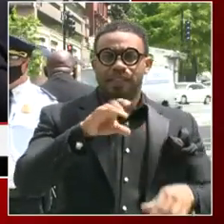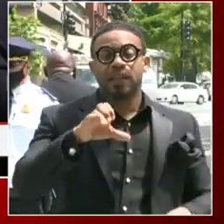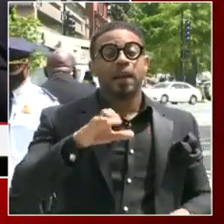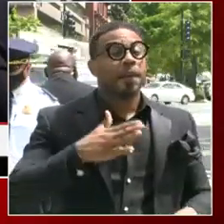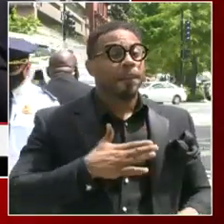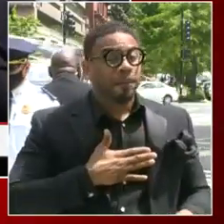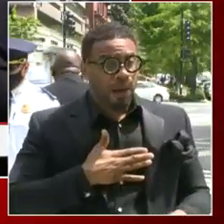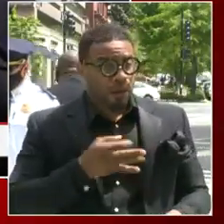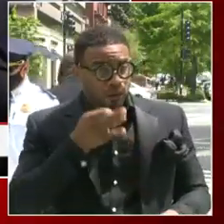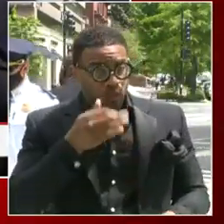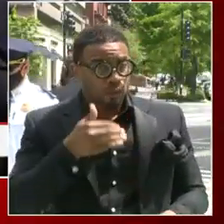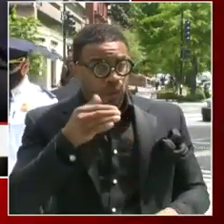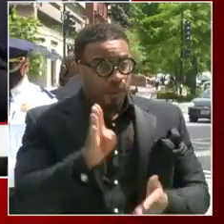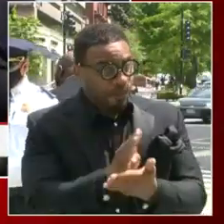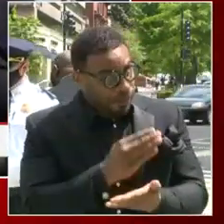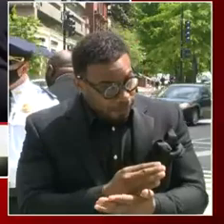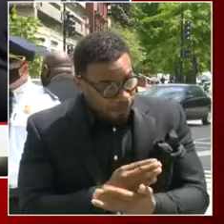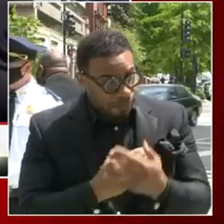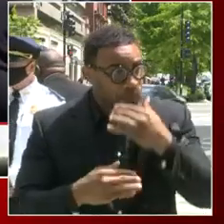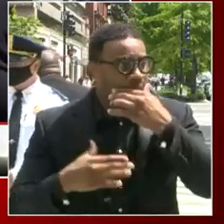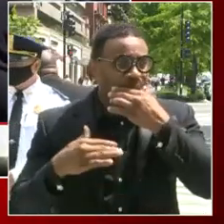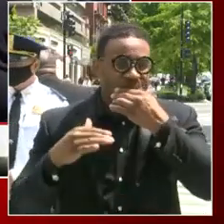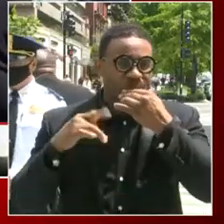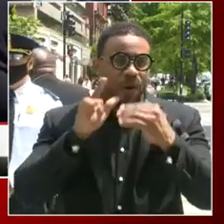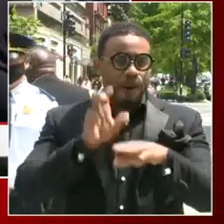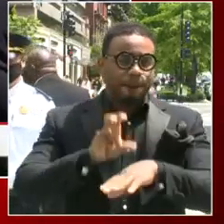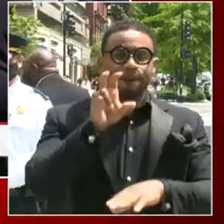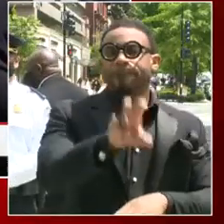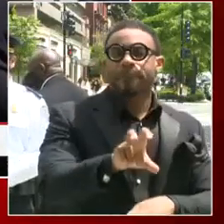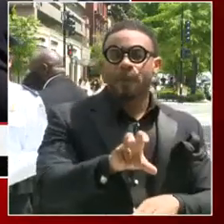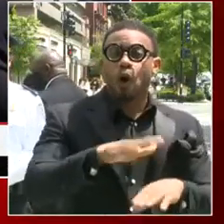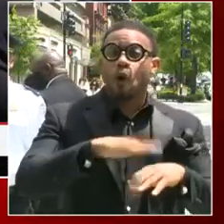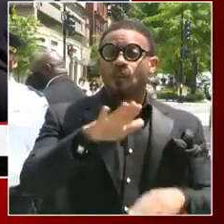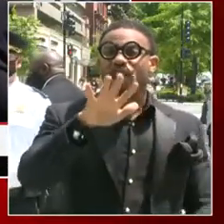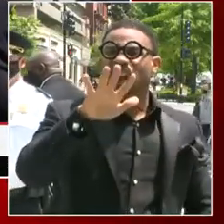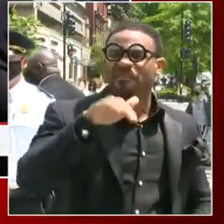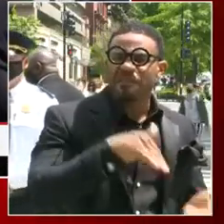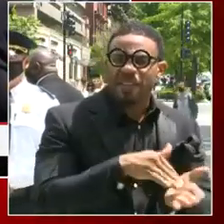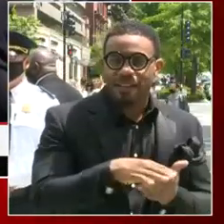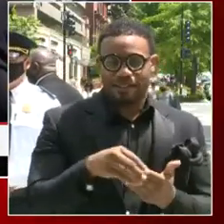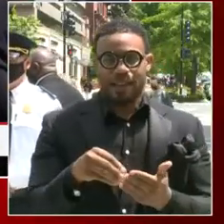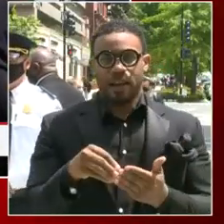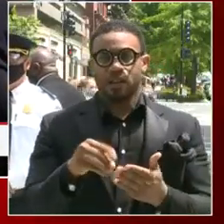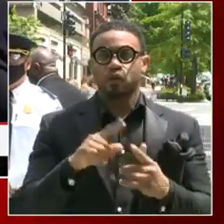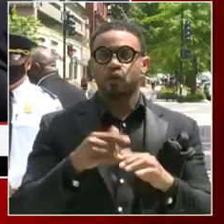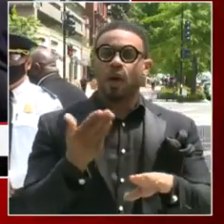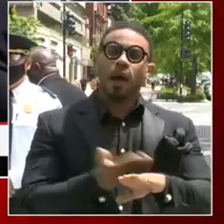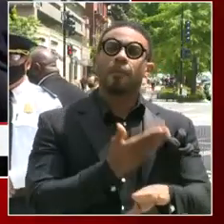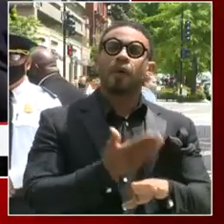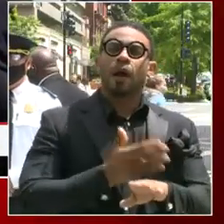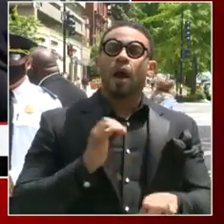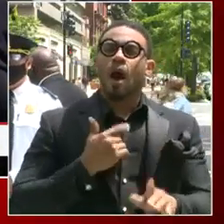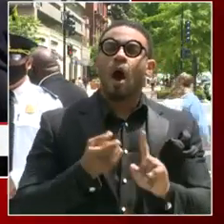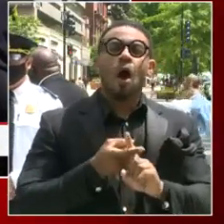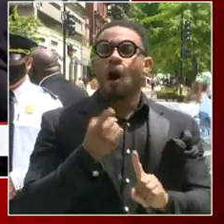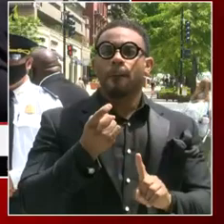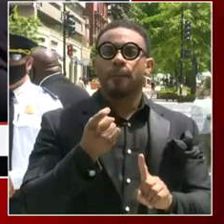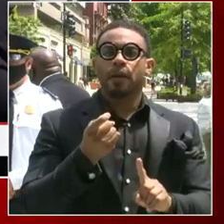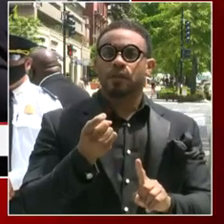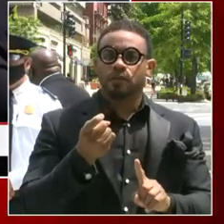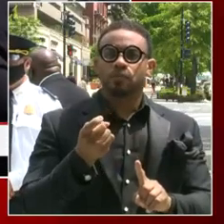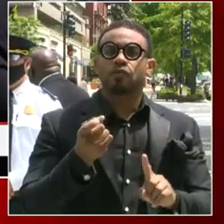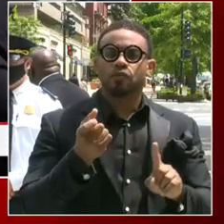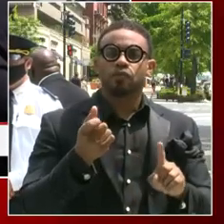in my upcoming budget, we will be investing over $5 million to upgrade our automated